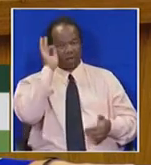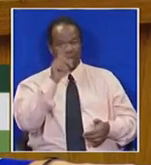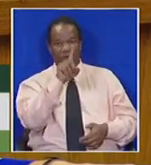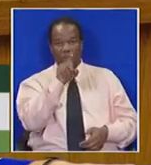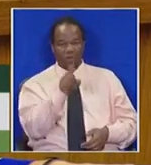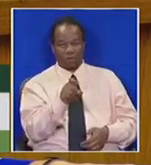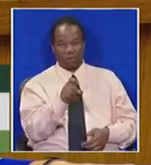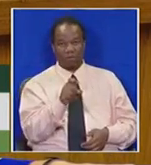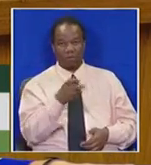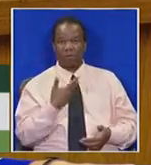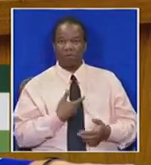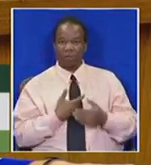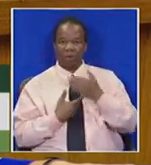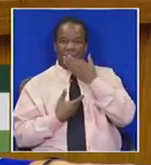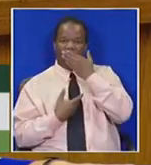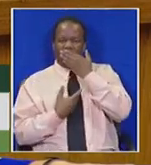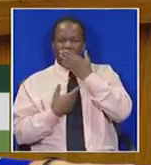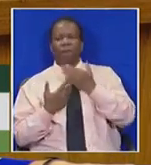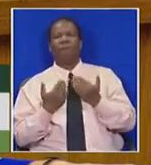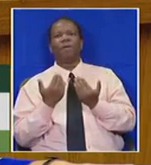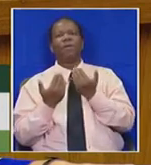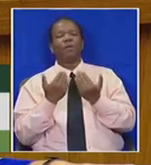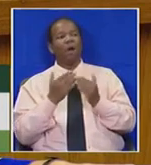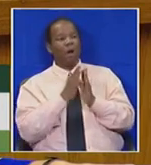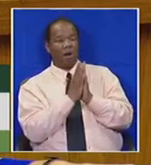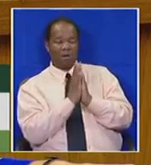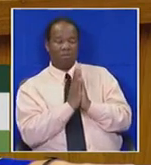My request to you